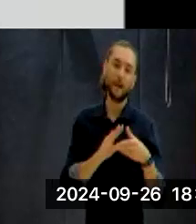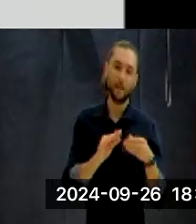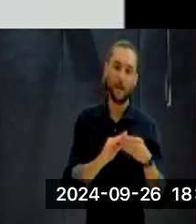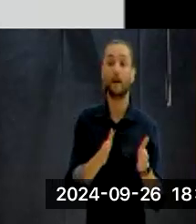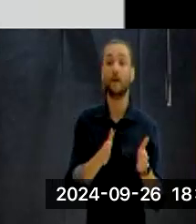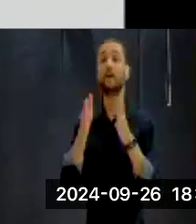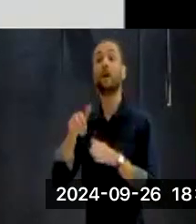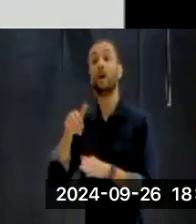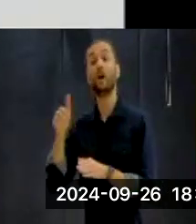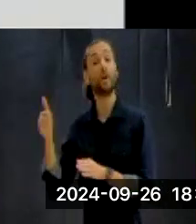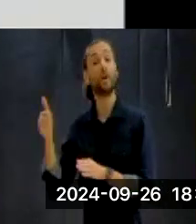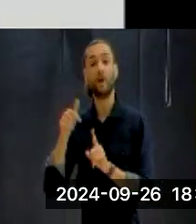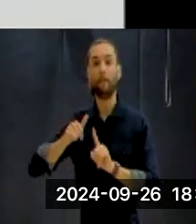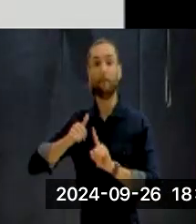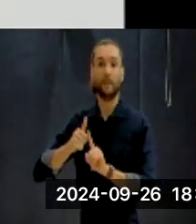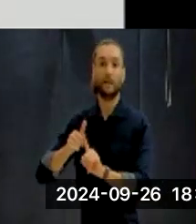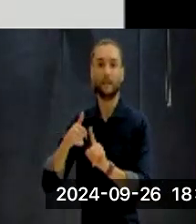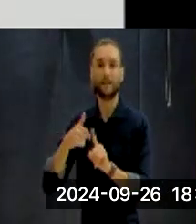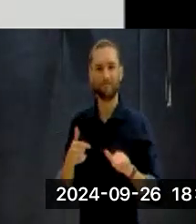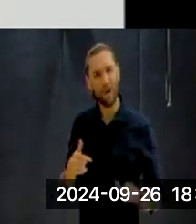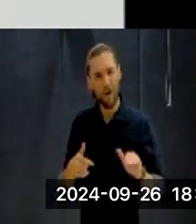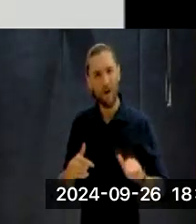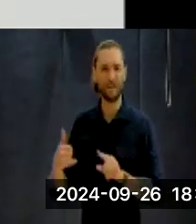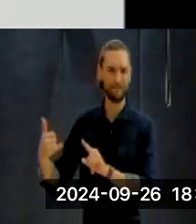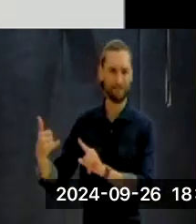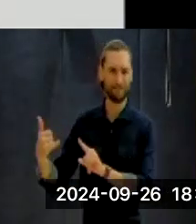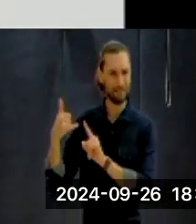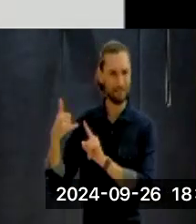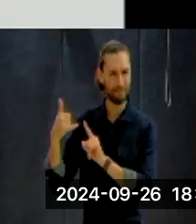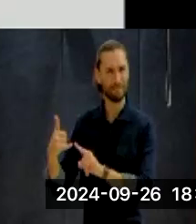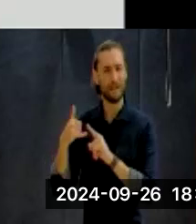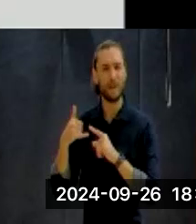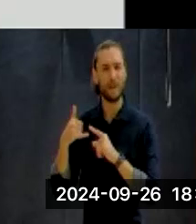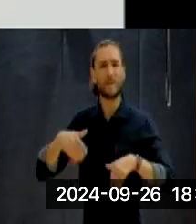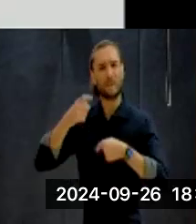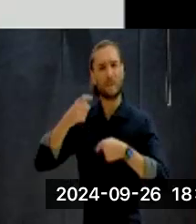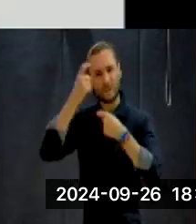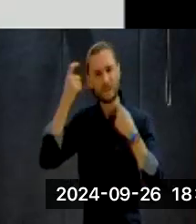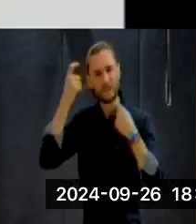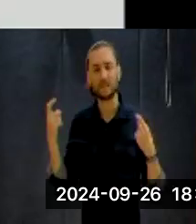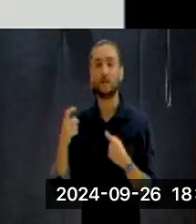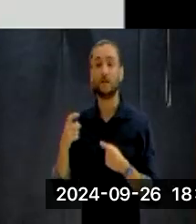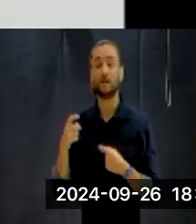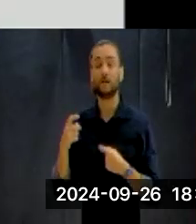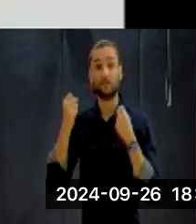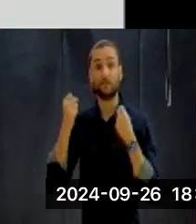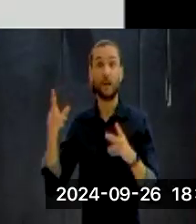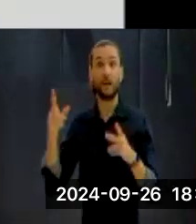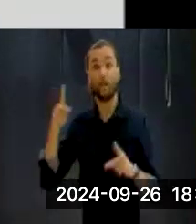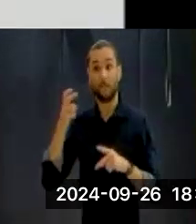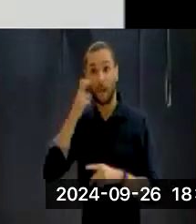bullying for me as a child was significant. And for most of the blind individuals that I'm close